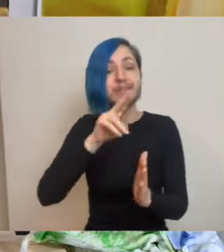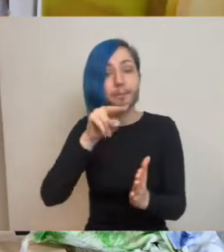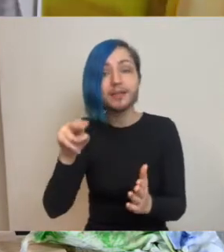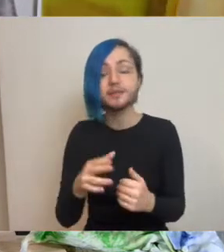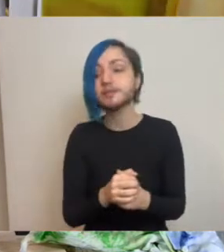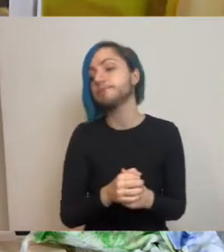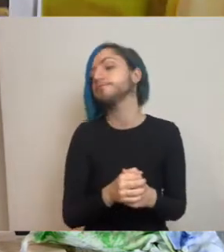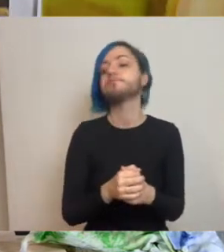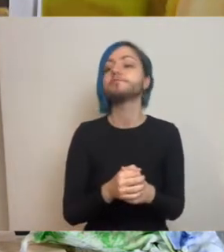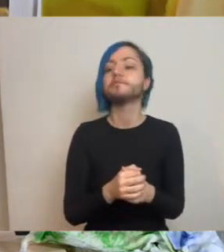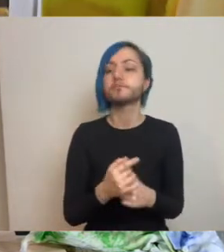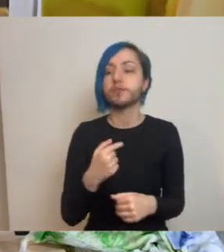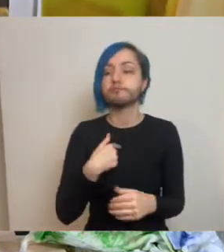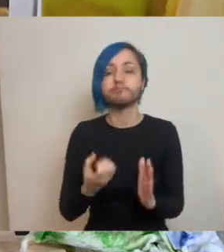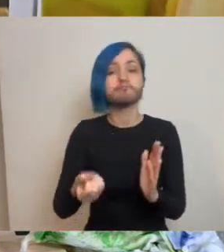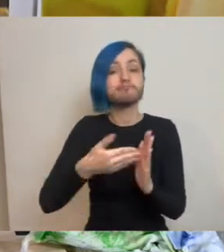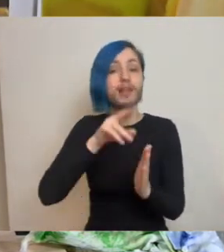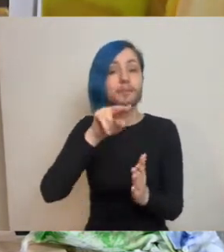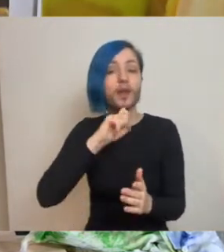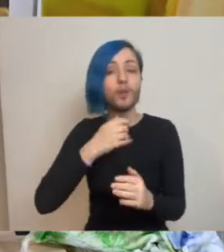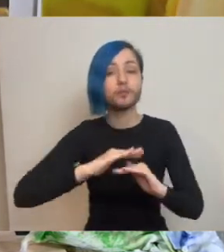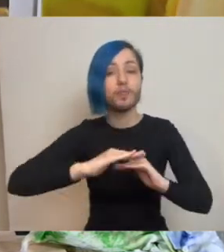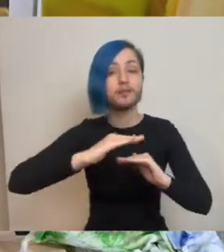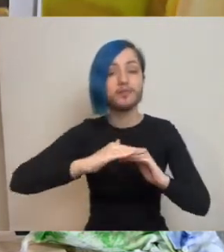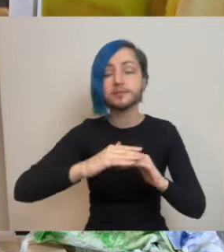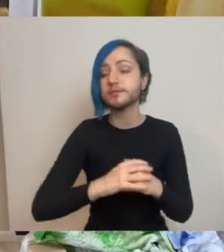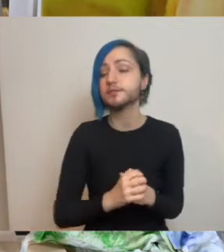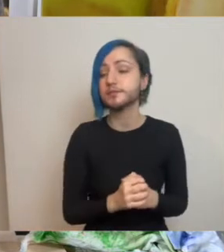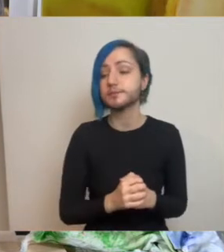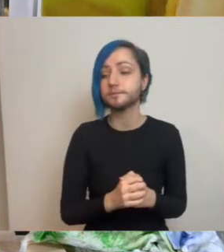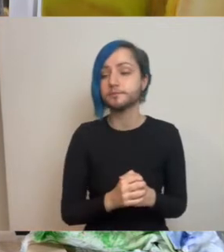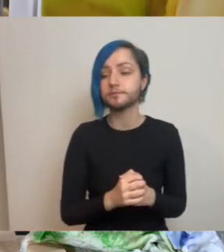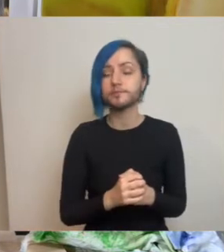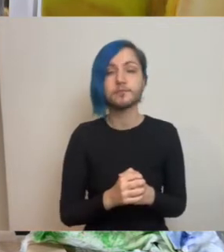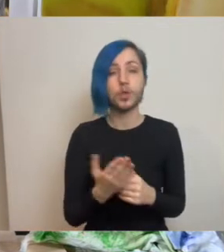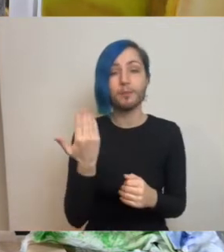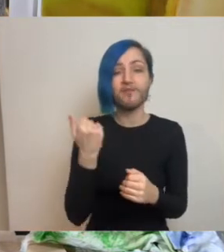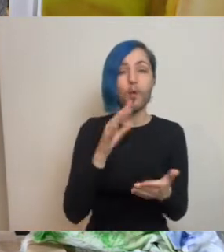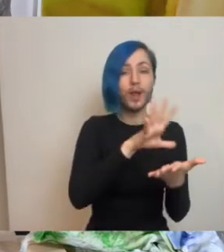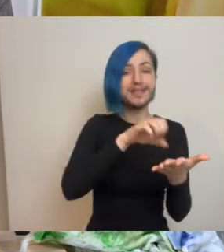add some more paint onto the surface. So instead of taking it away, I'm going to